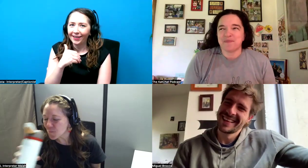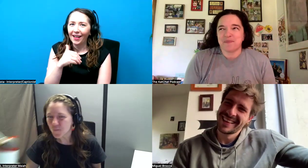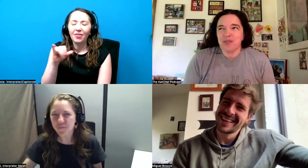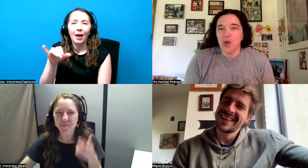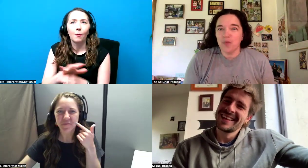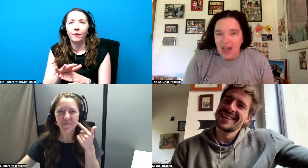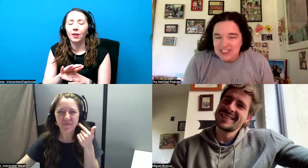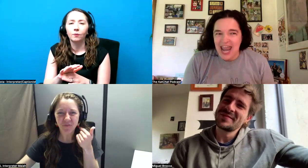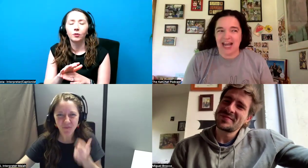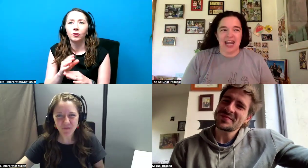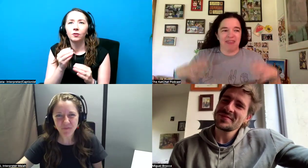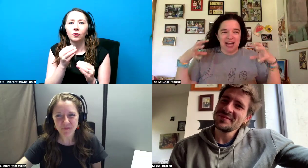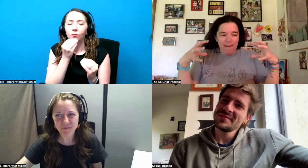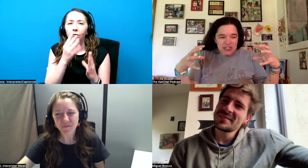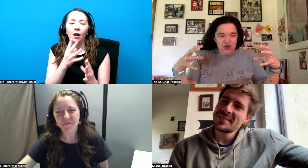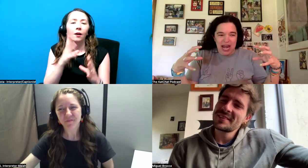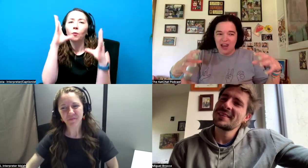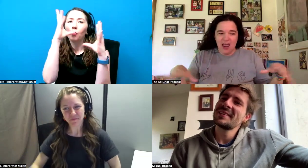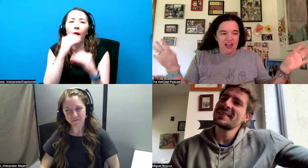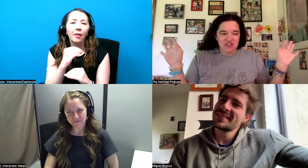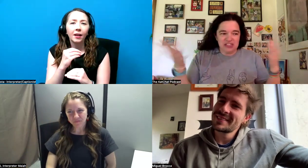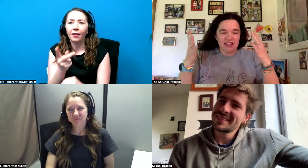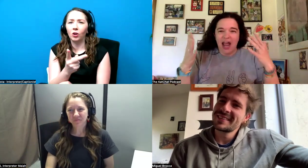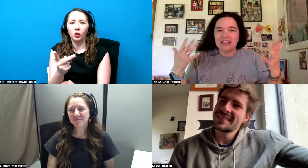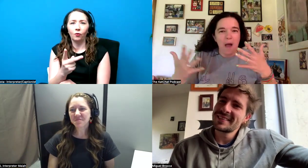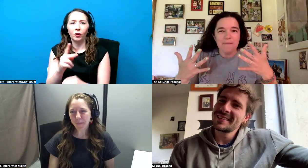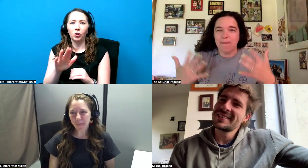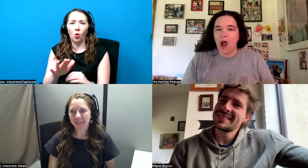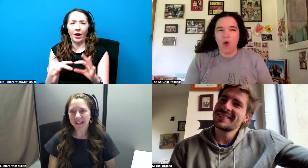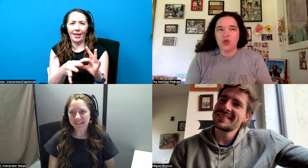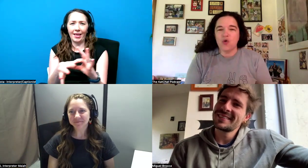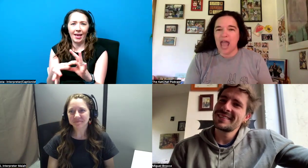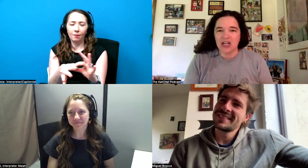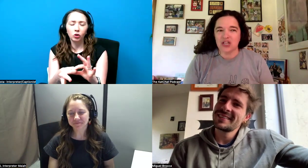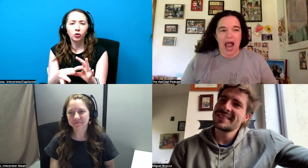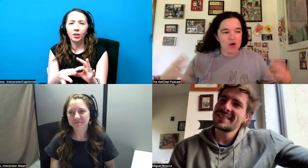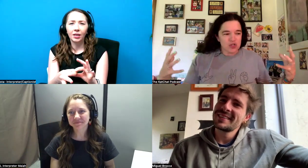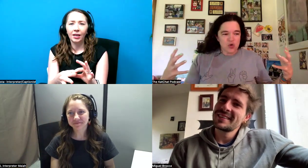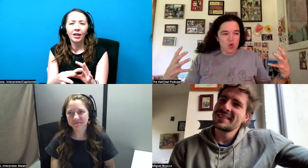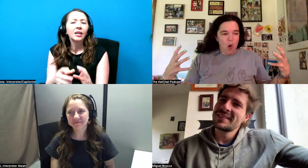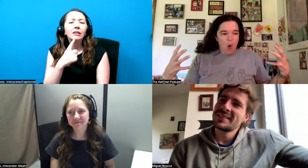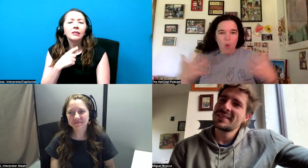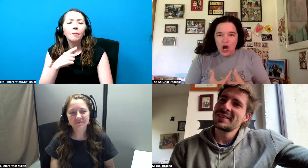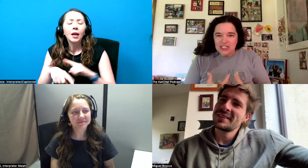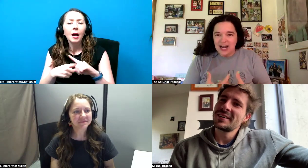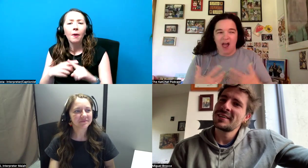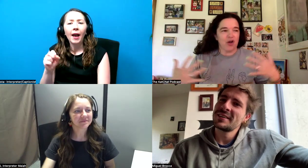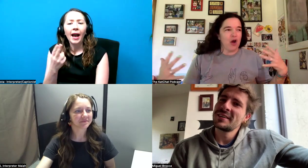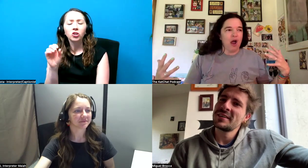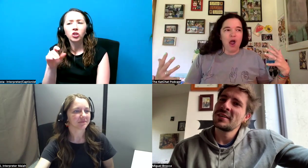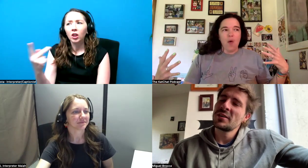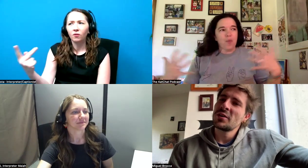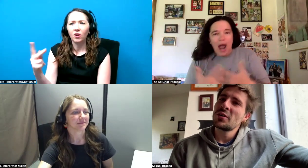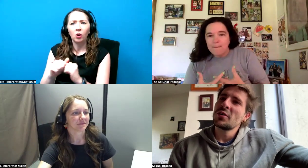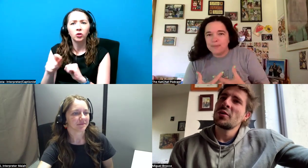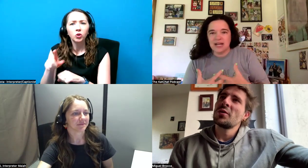just breathtaking and the chemistry. Just like tell me about you and Ashley how to do work